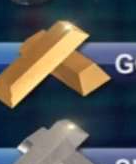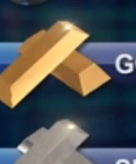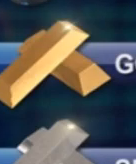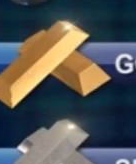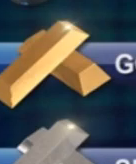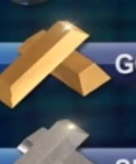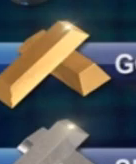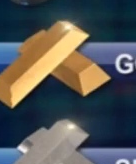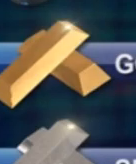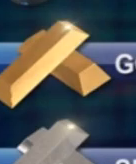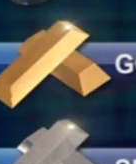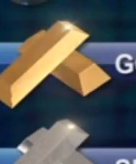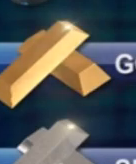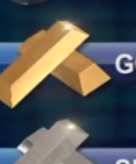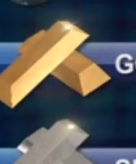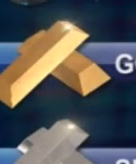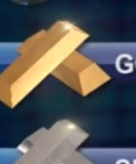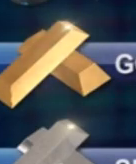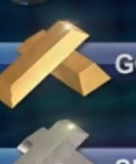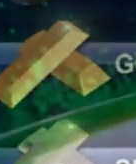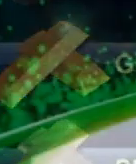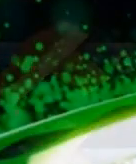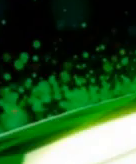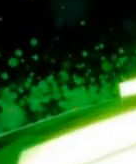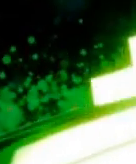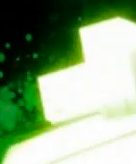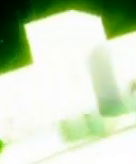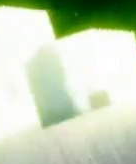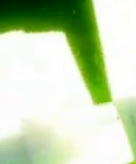at $25.73 an ounce.